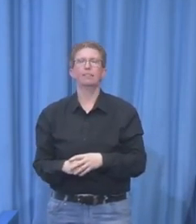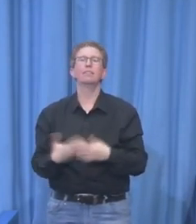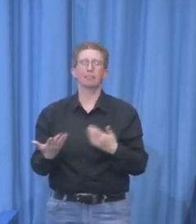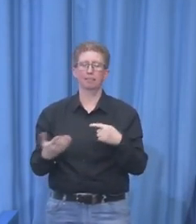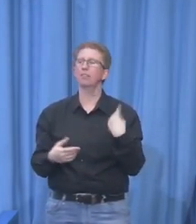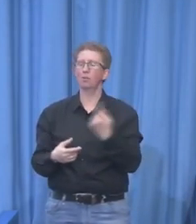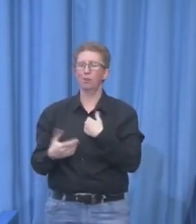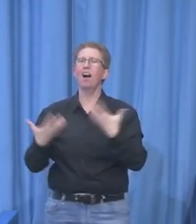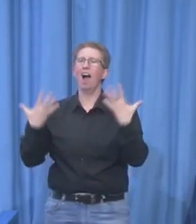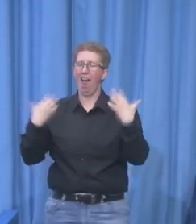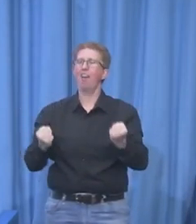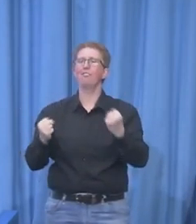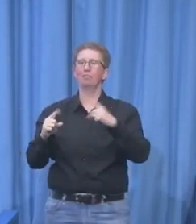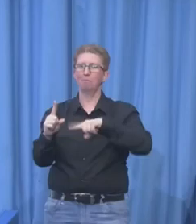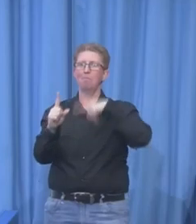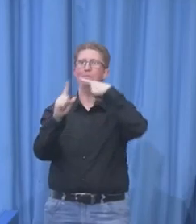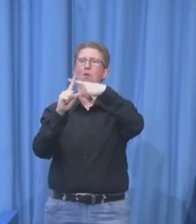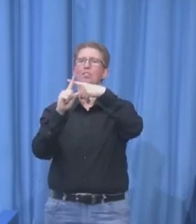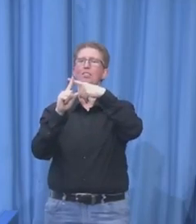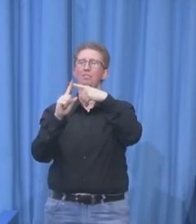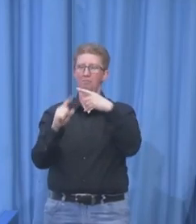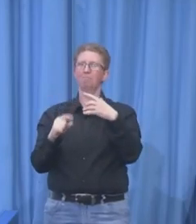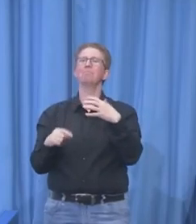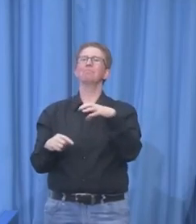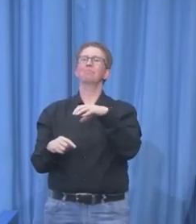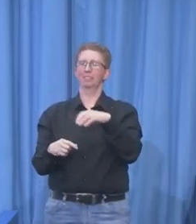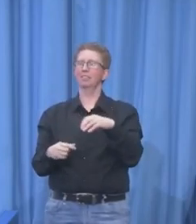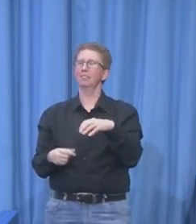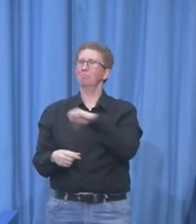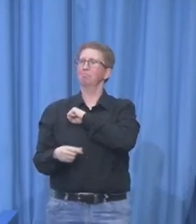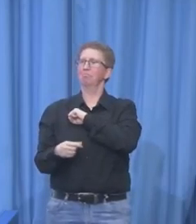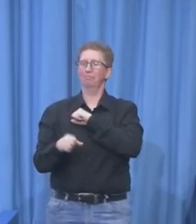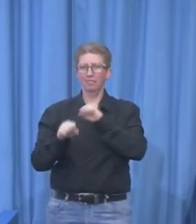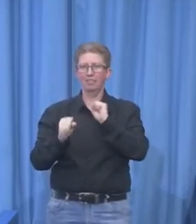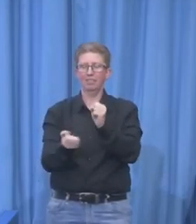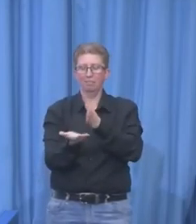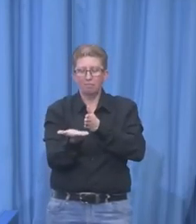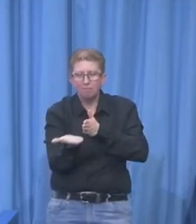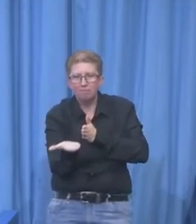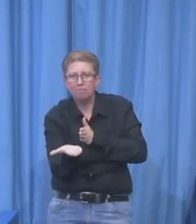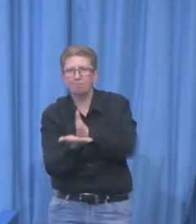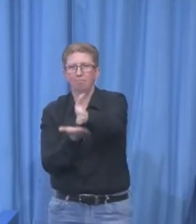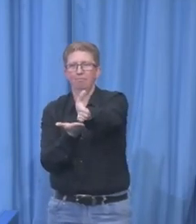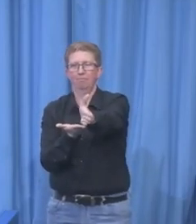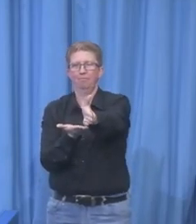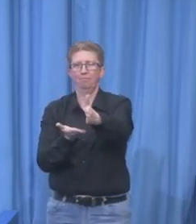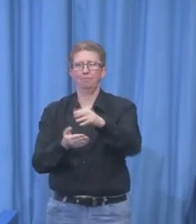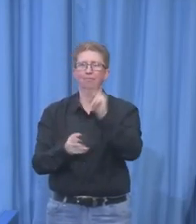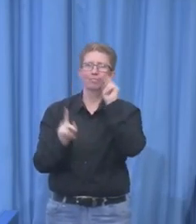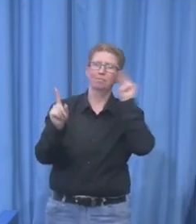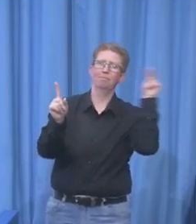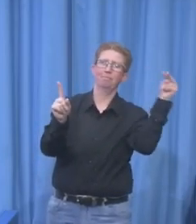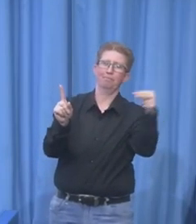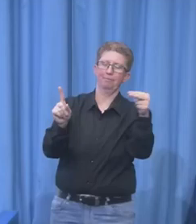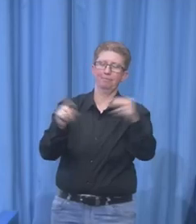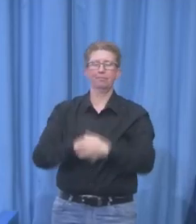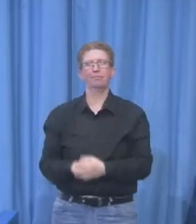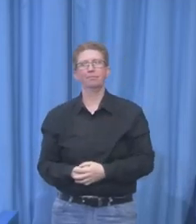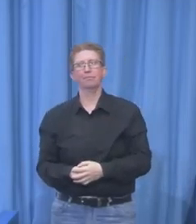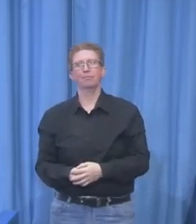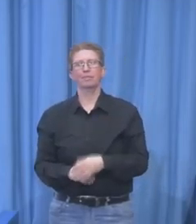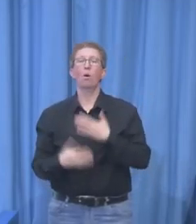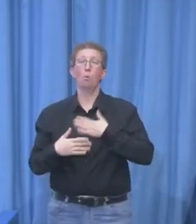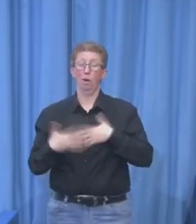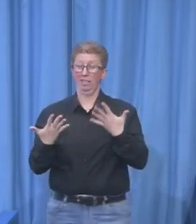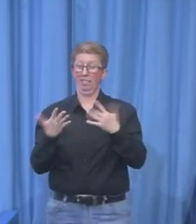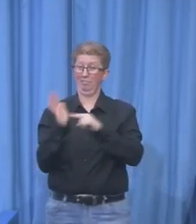You know, I want to end by just telling you a quick story. And this is, I have permission to mention her name. Her name is Gretchen Ketters, and Gretchen has Down syndrome.